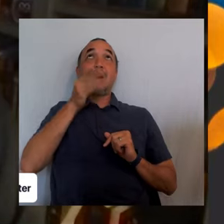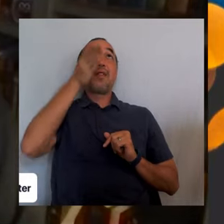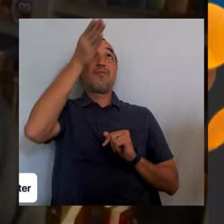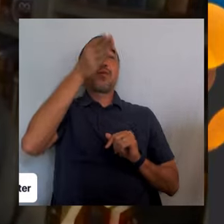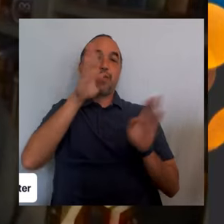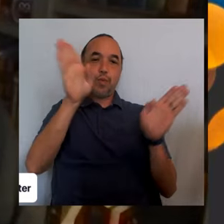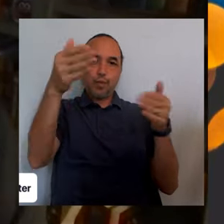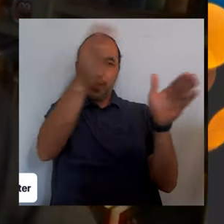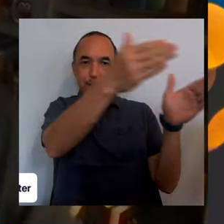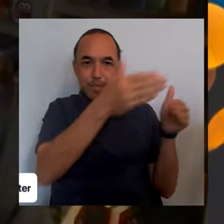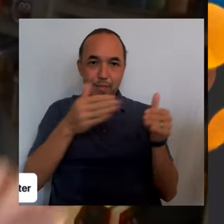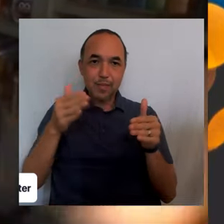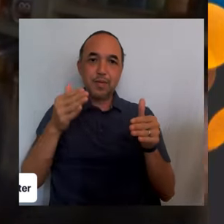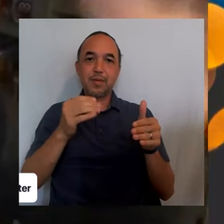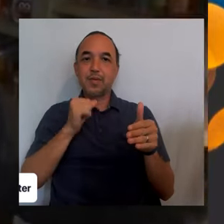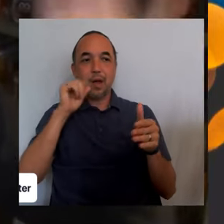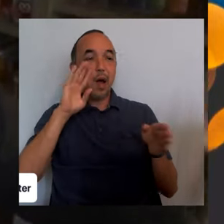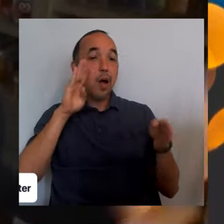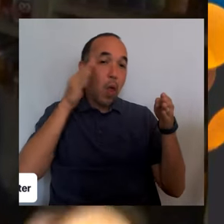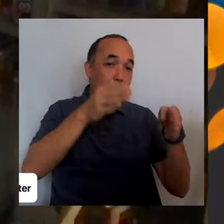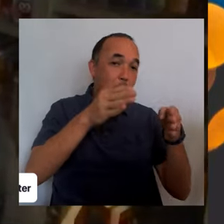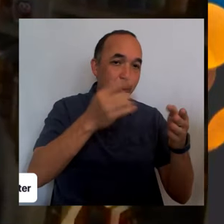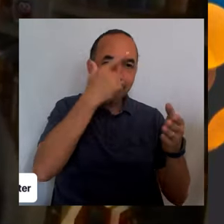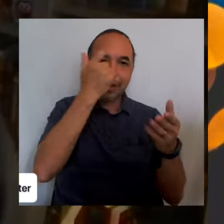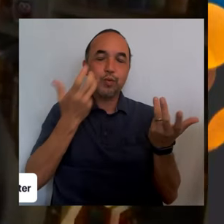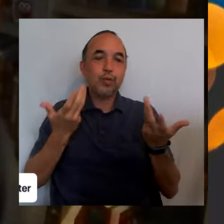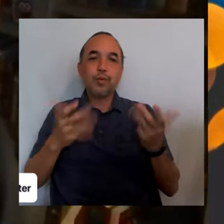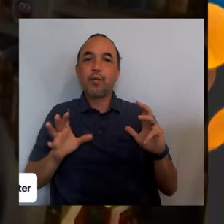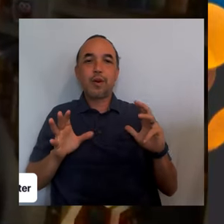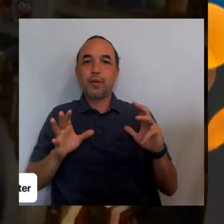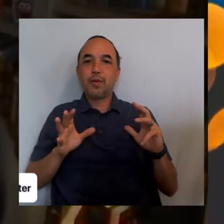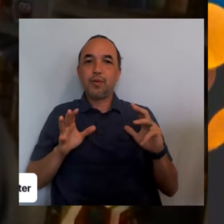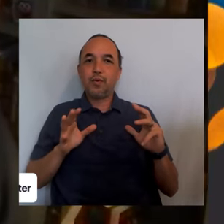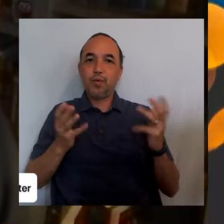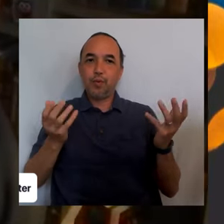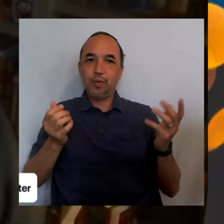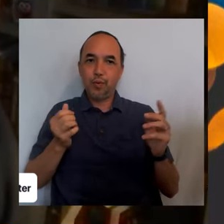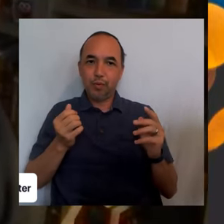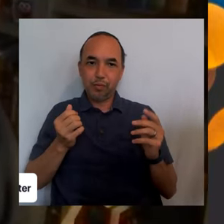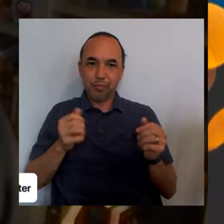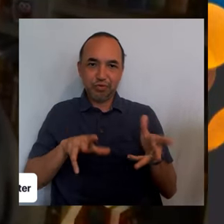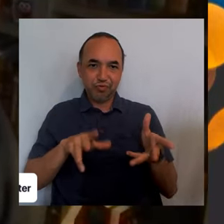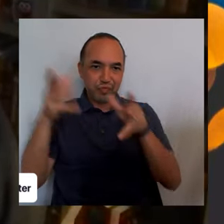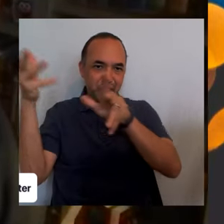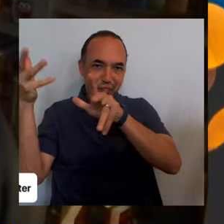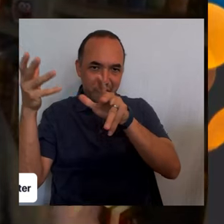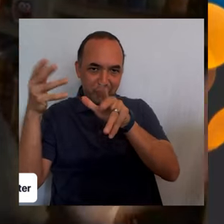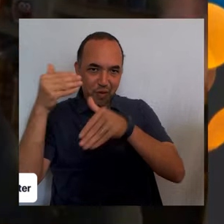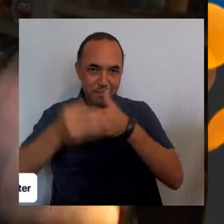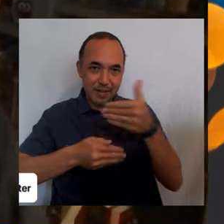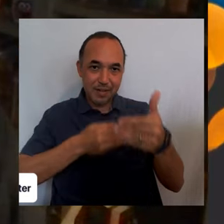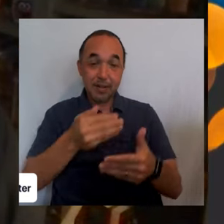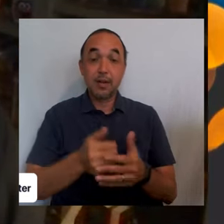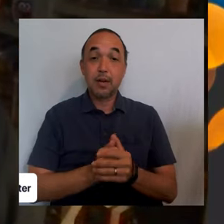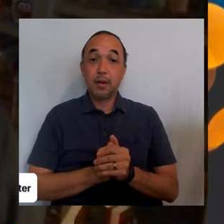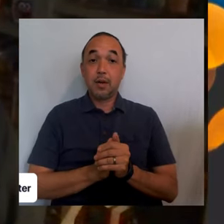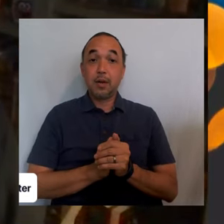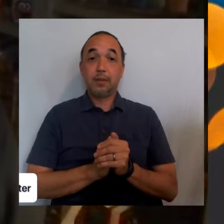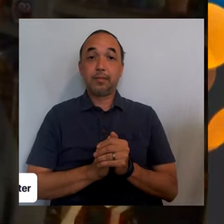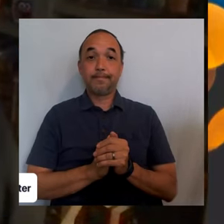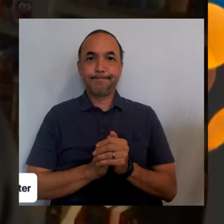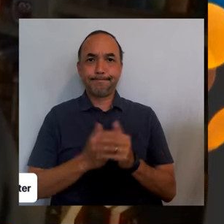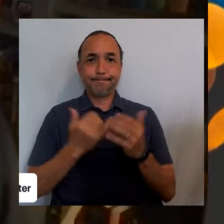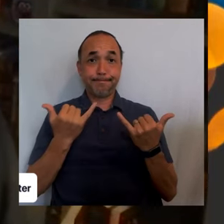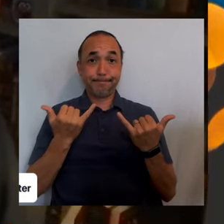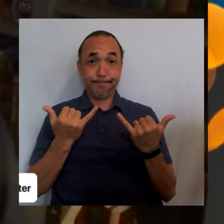know, what's happening there, because we didn't want to contaminate it. So this part here, quite honestly, I don't know how to